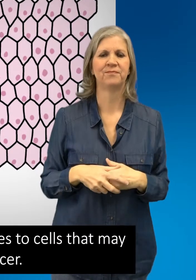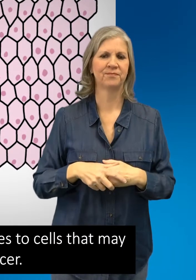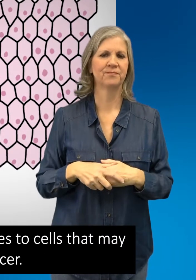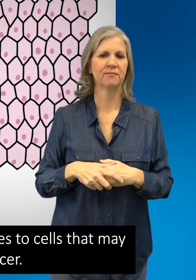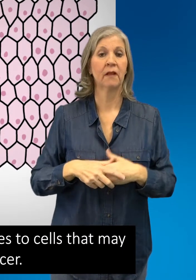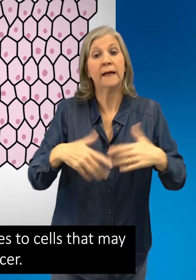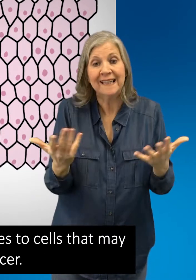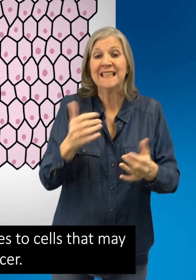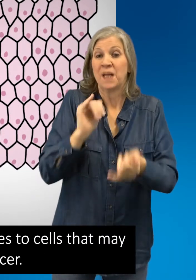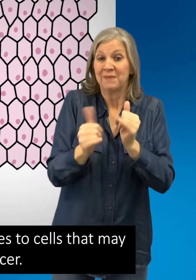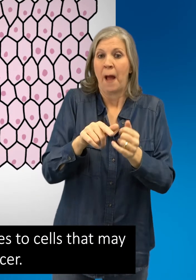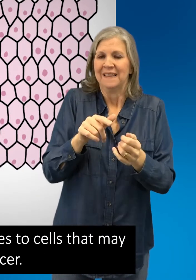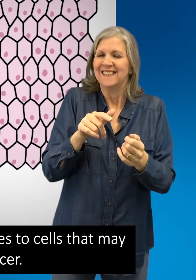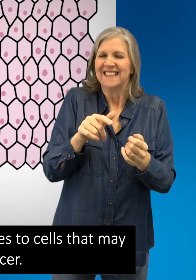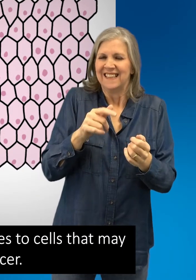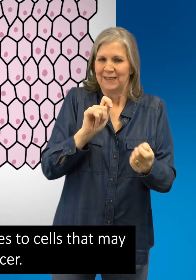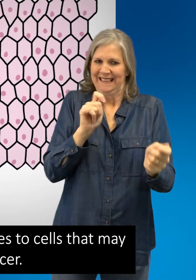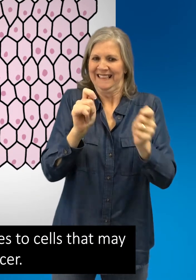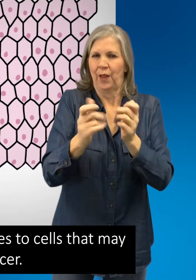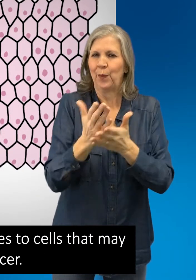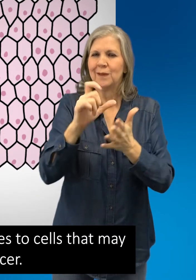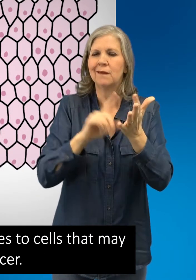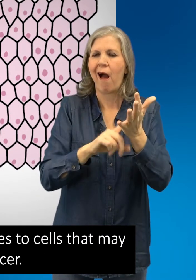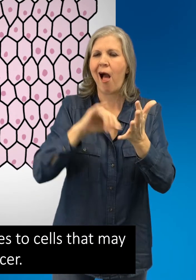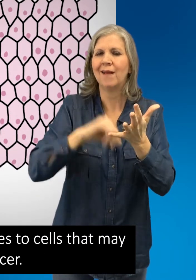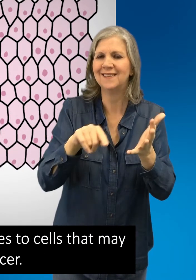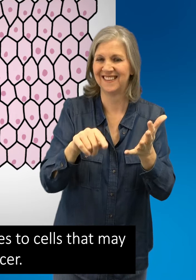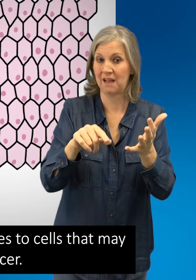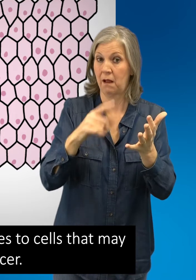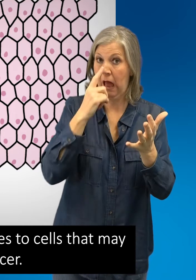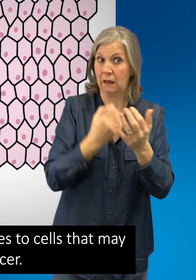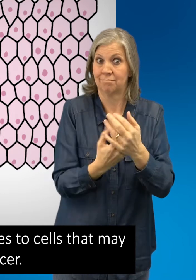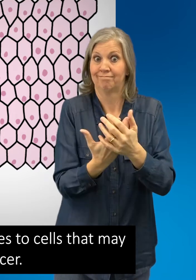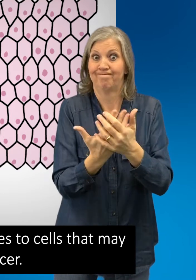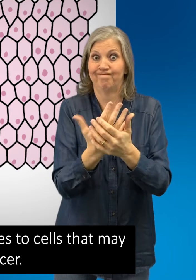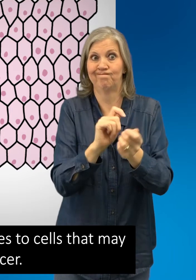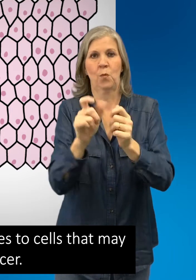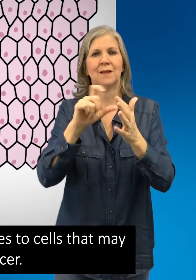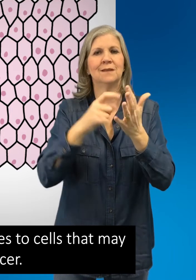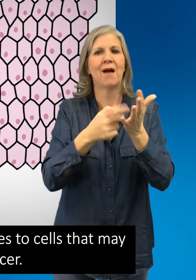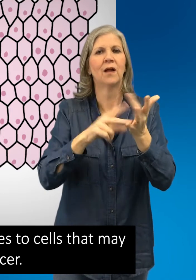However, it can sometimes cause changes to cells that may develop into cervical cancer.